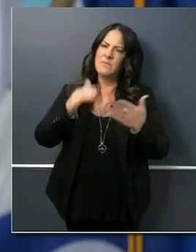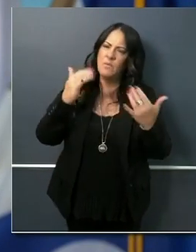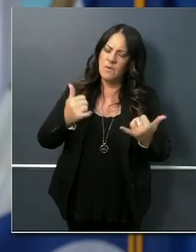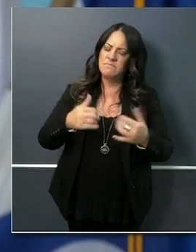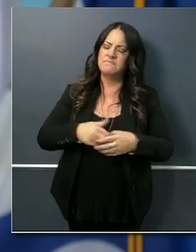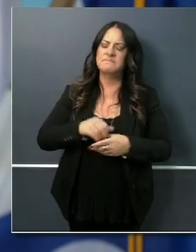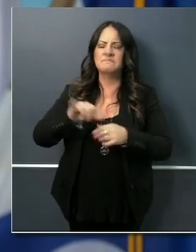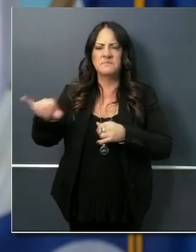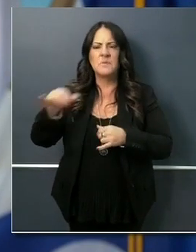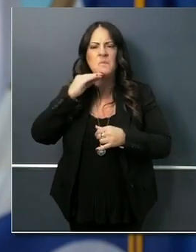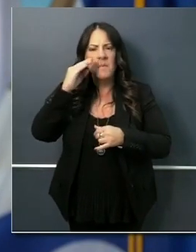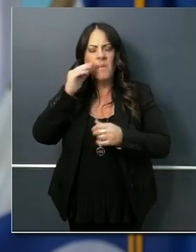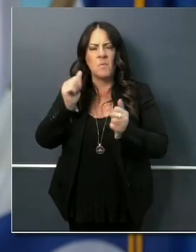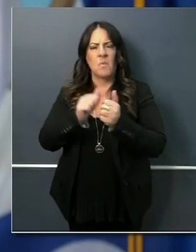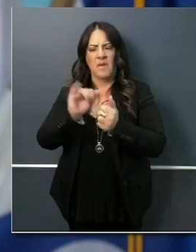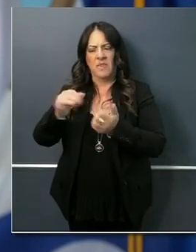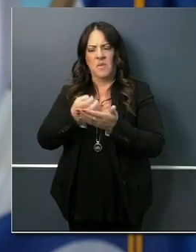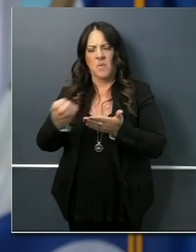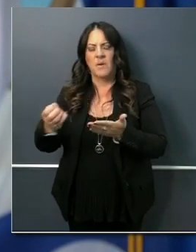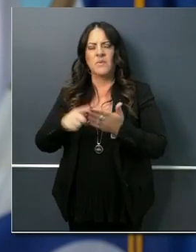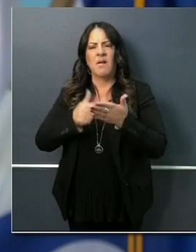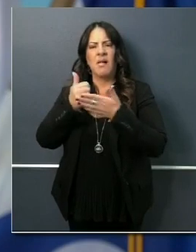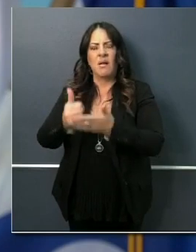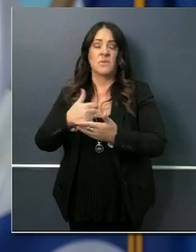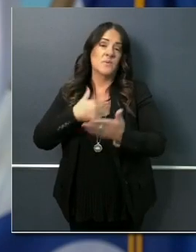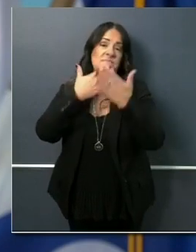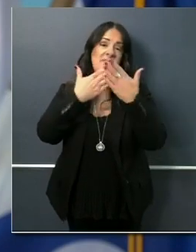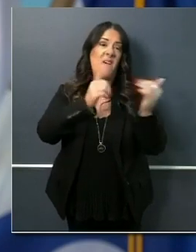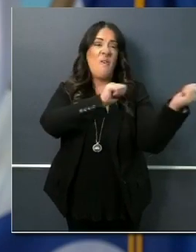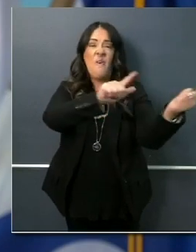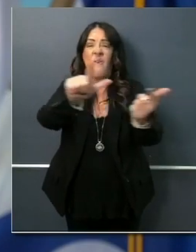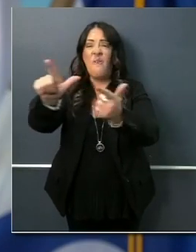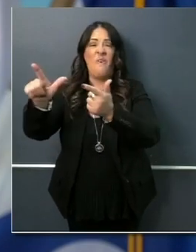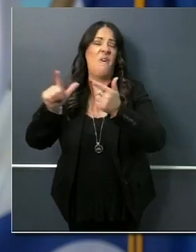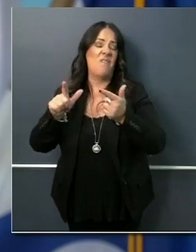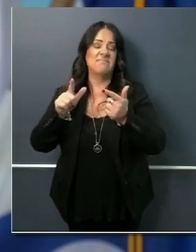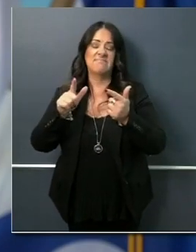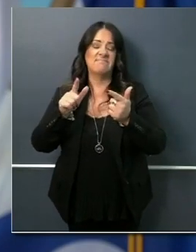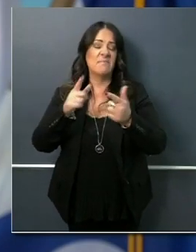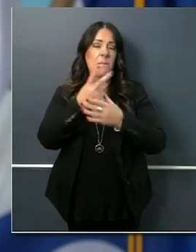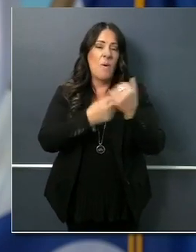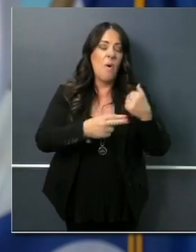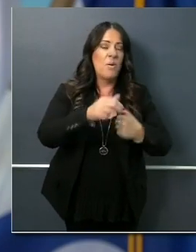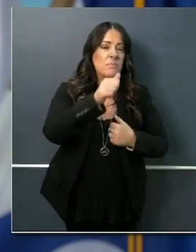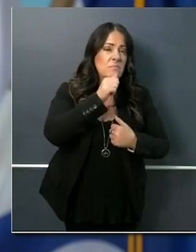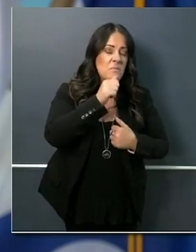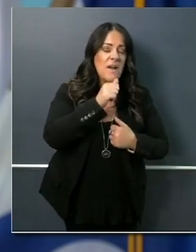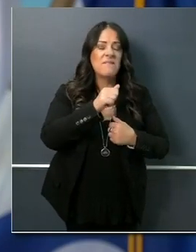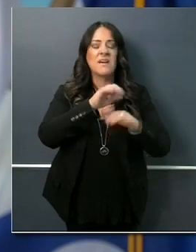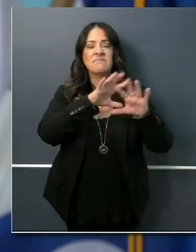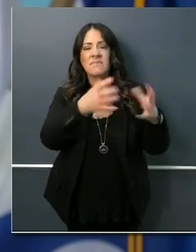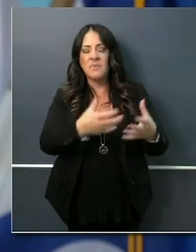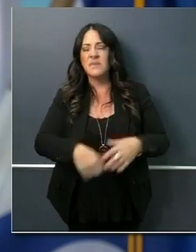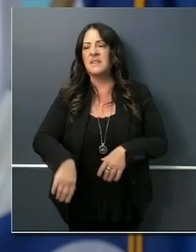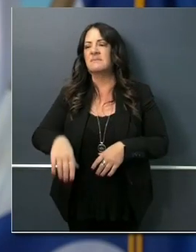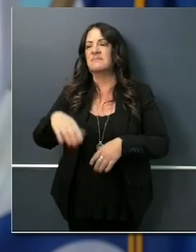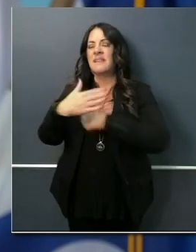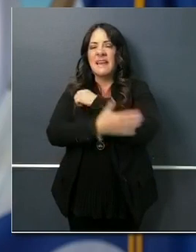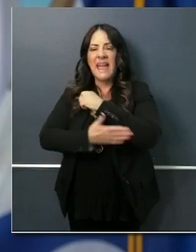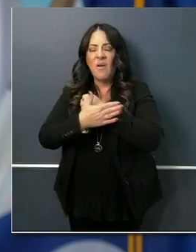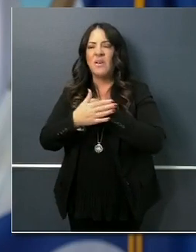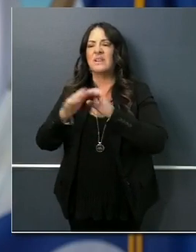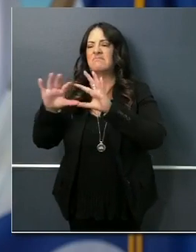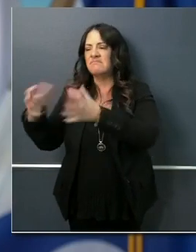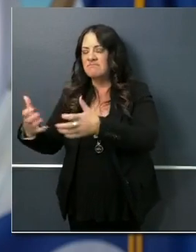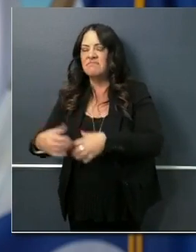has really stepped in and helped support this collective cause, public, private, the county level, the state level, I want to just